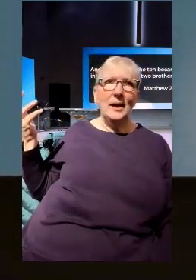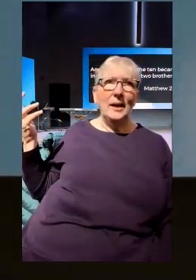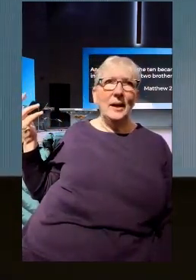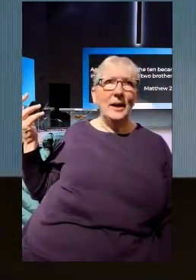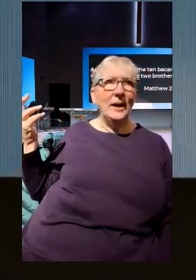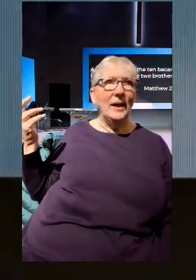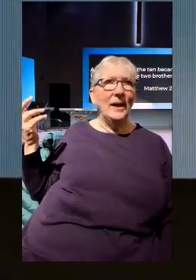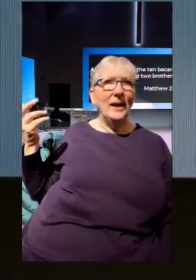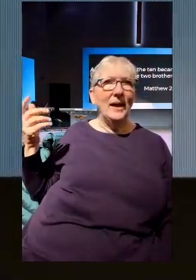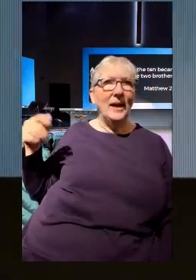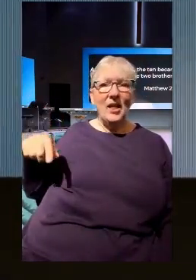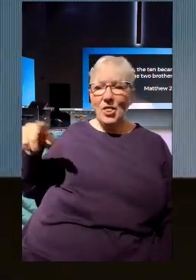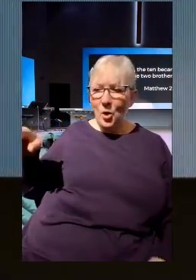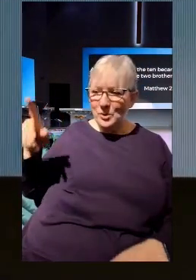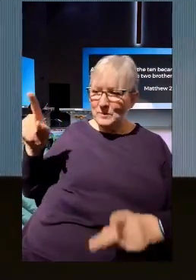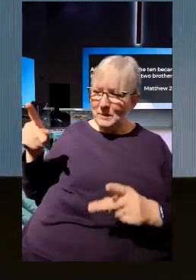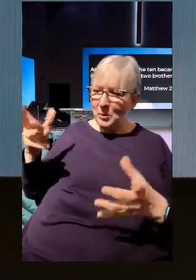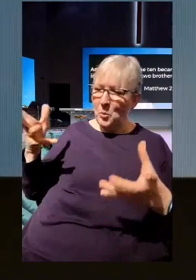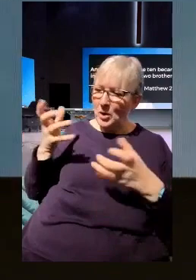he came to save.